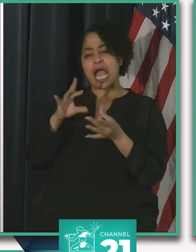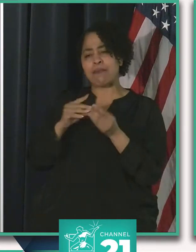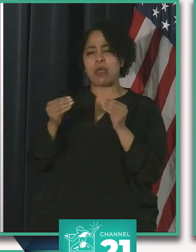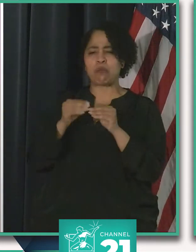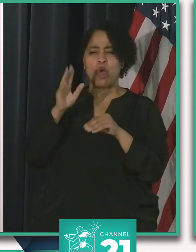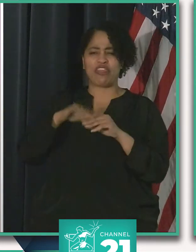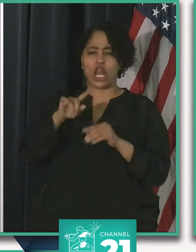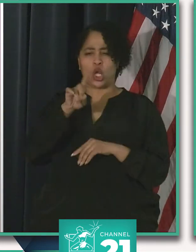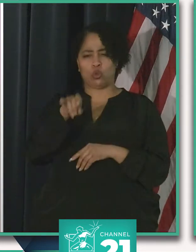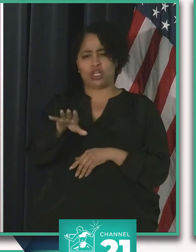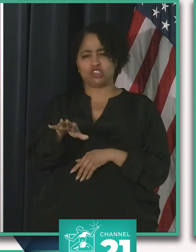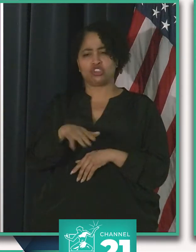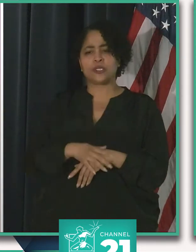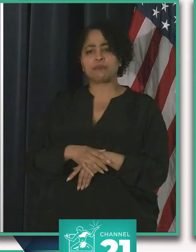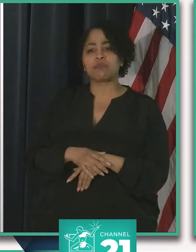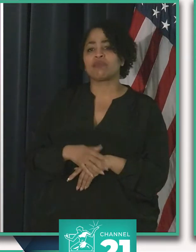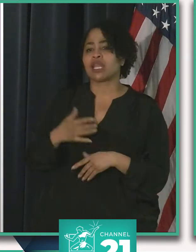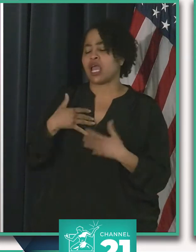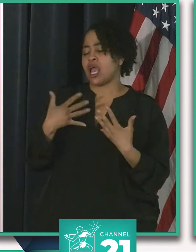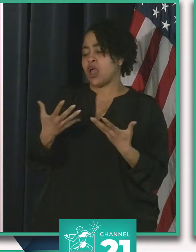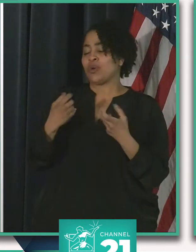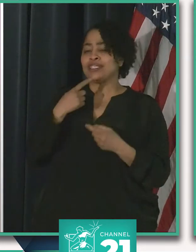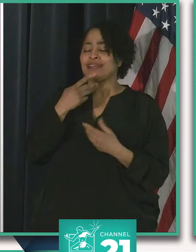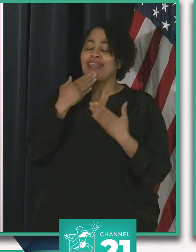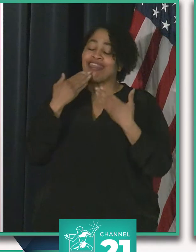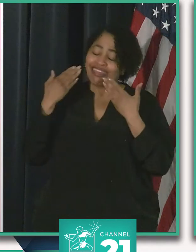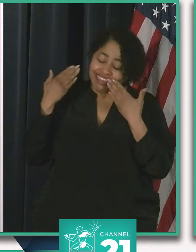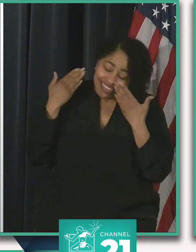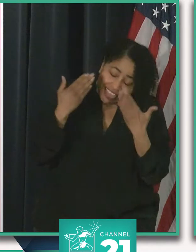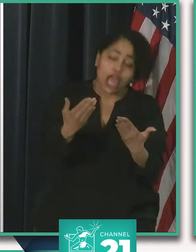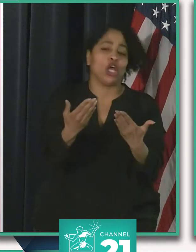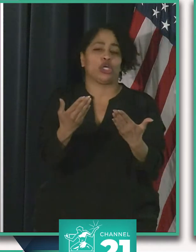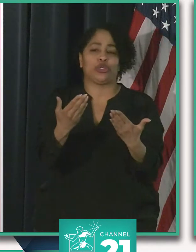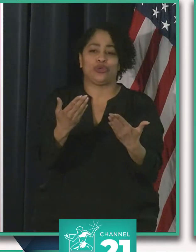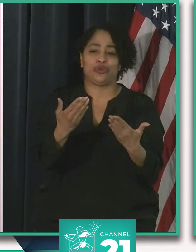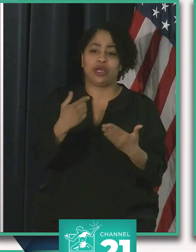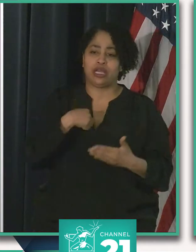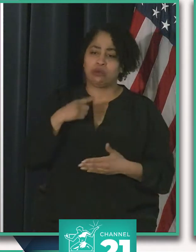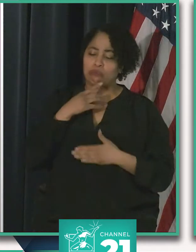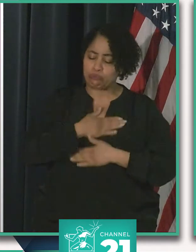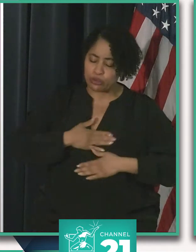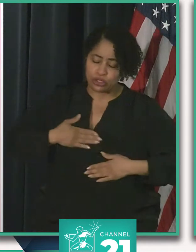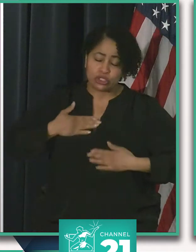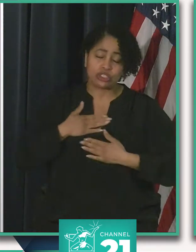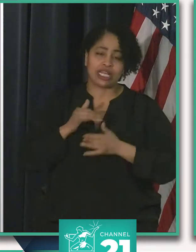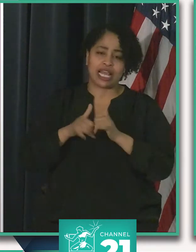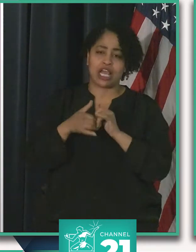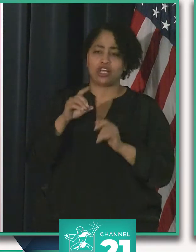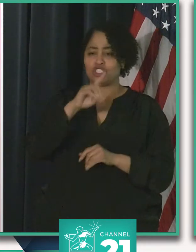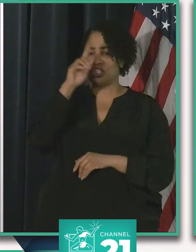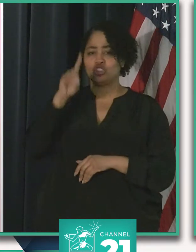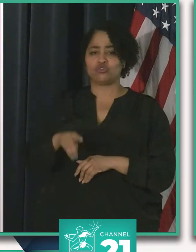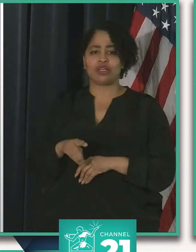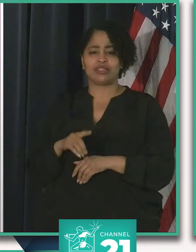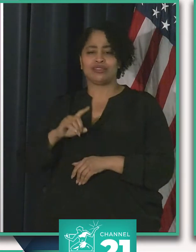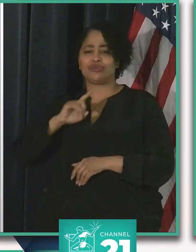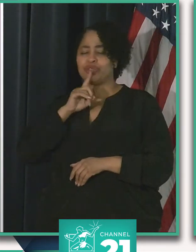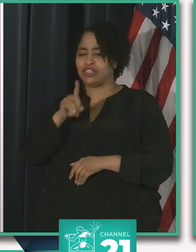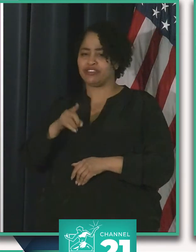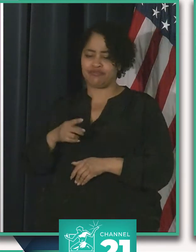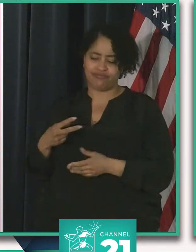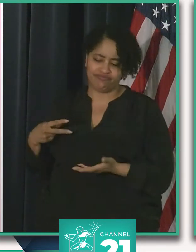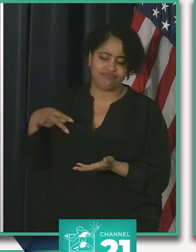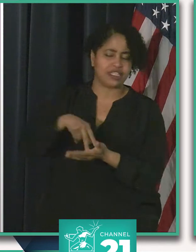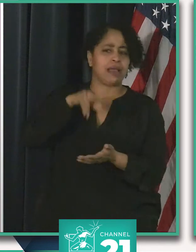more so than a question. I just wanted to say thank you, because I appreciate the way Detroit has stepped up and stood